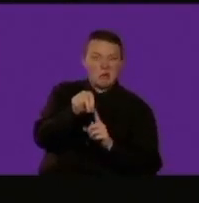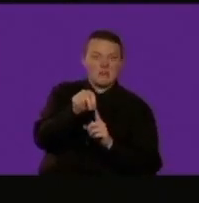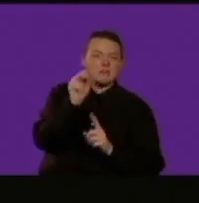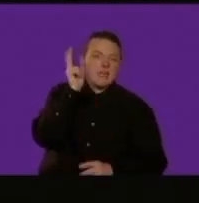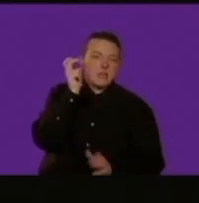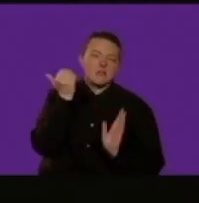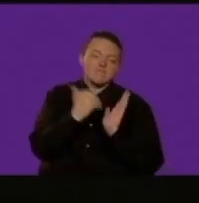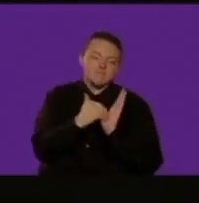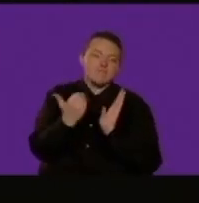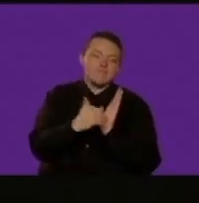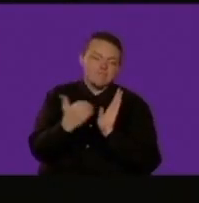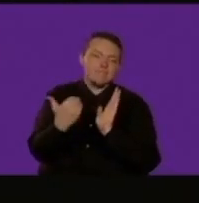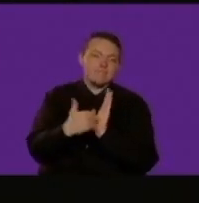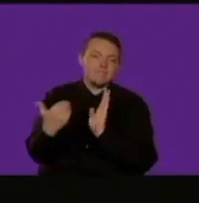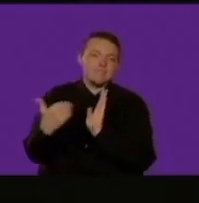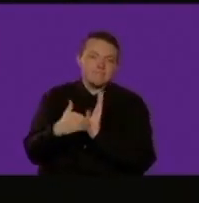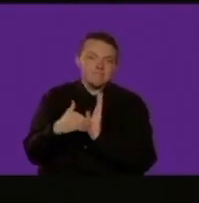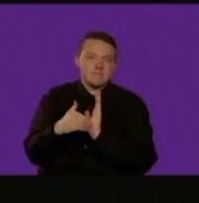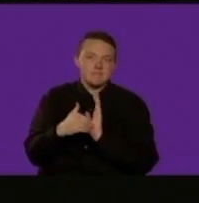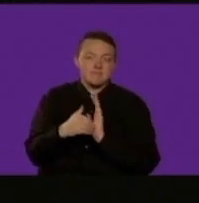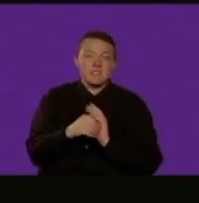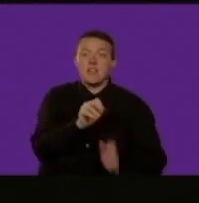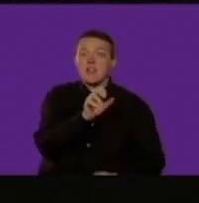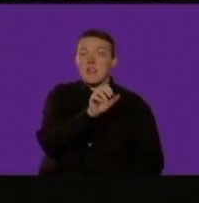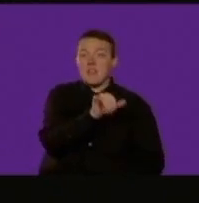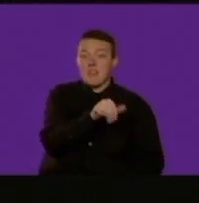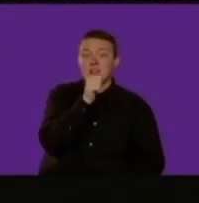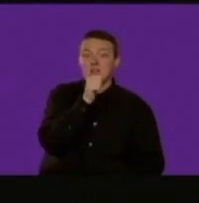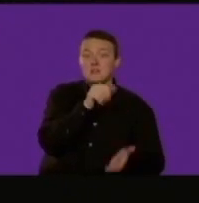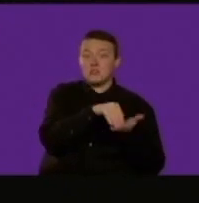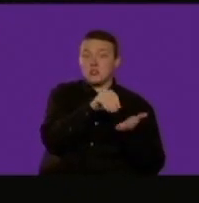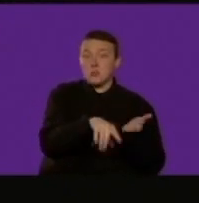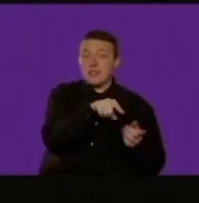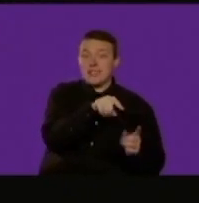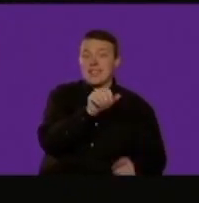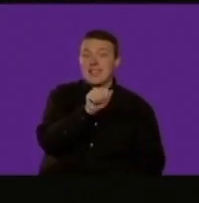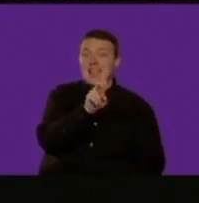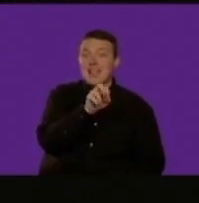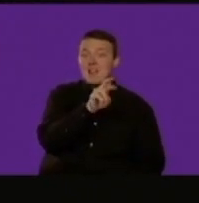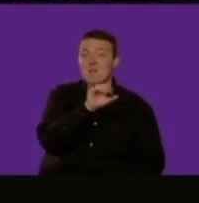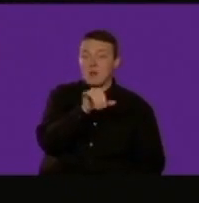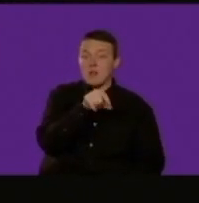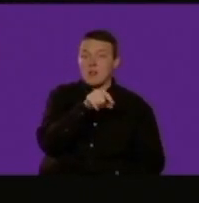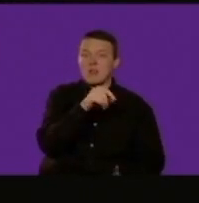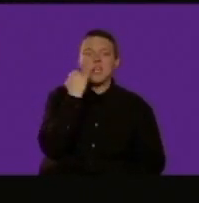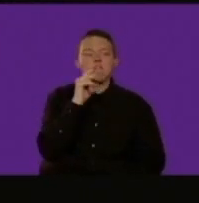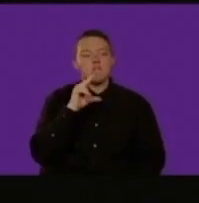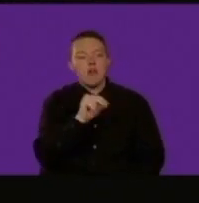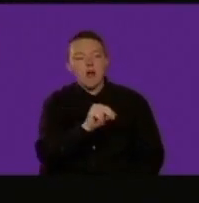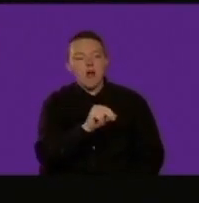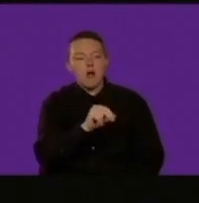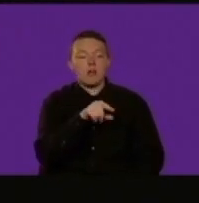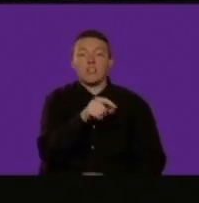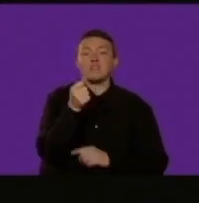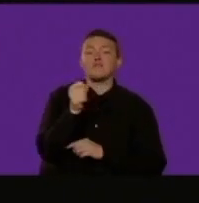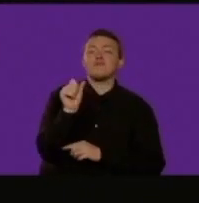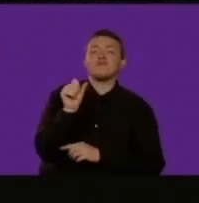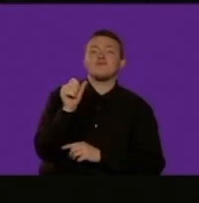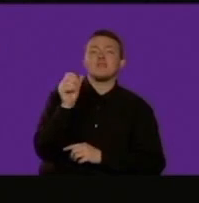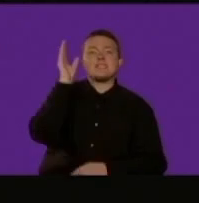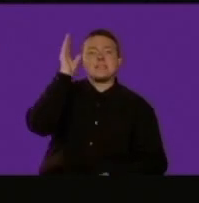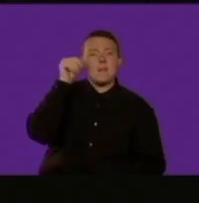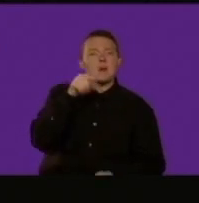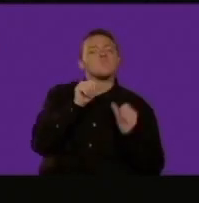screen. I love this, and it actually makes me think of the project that one of the students in